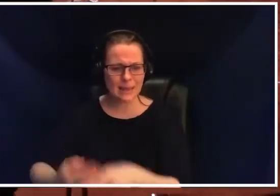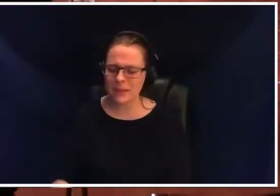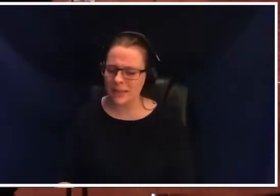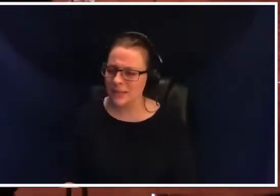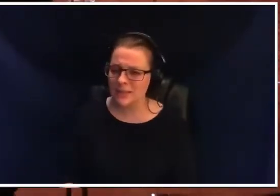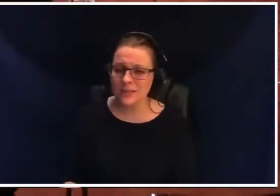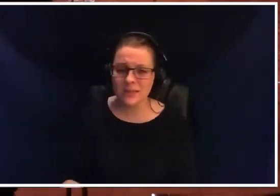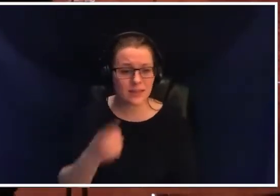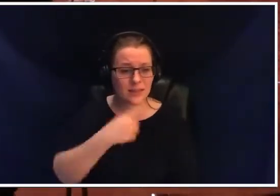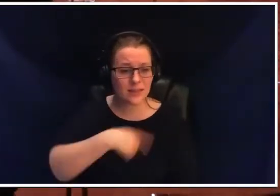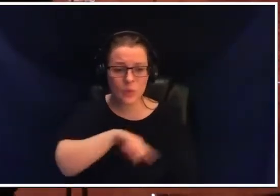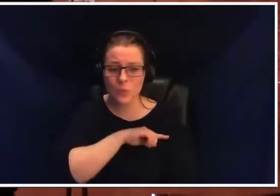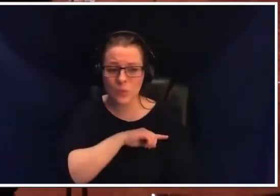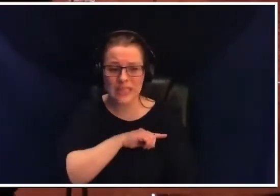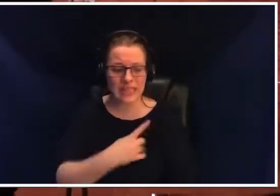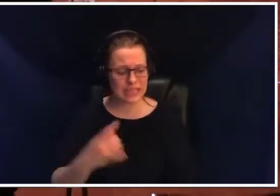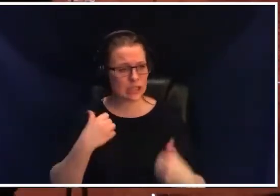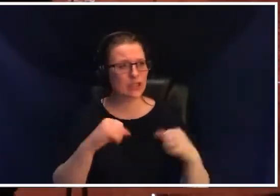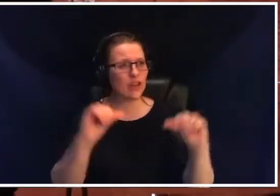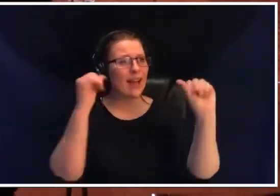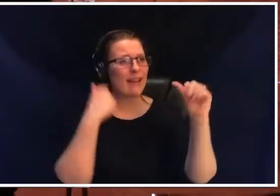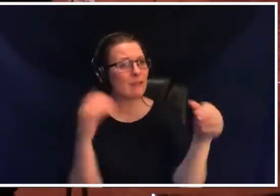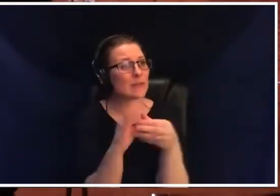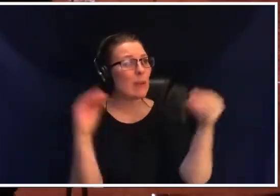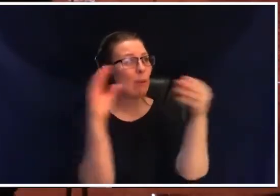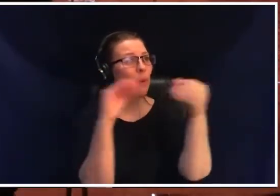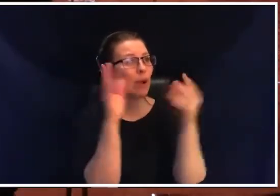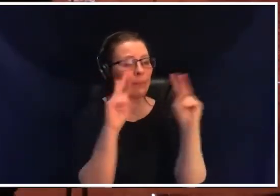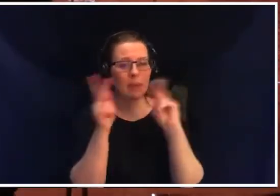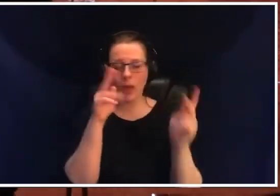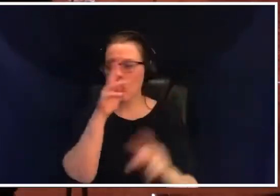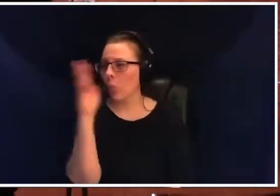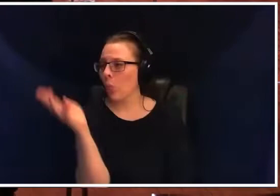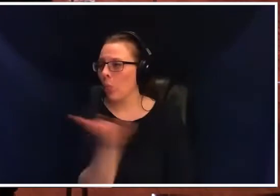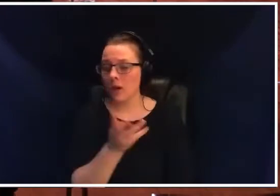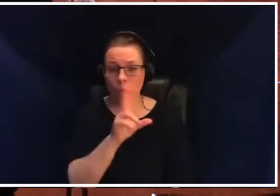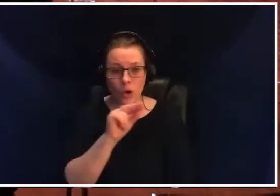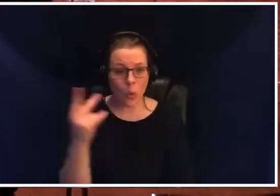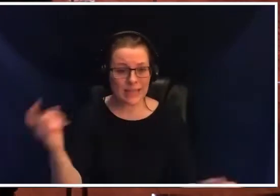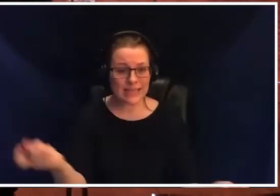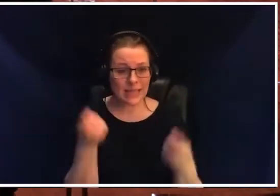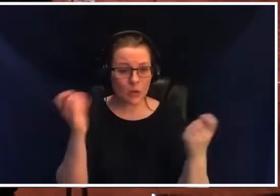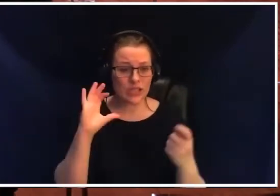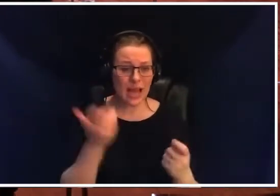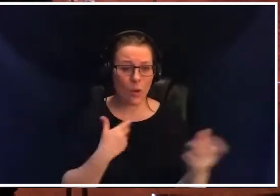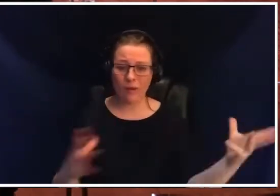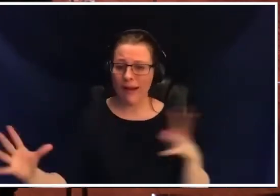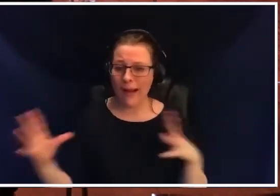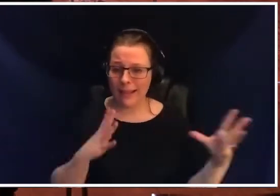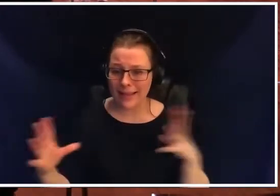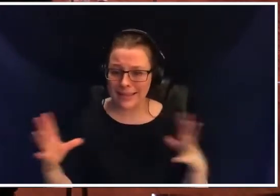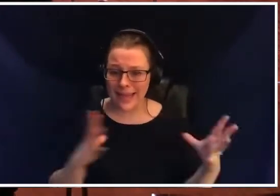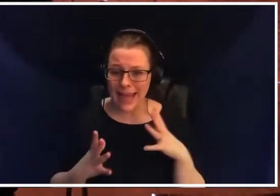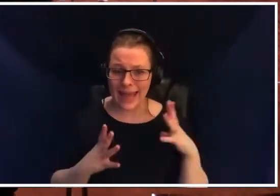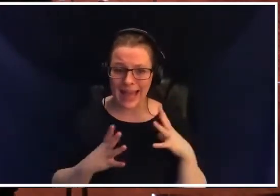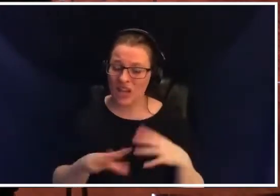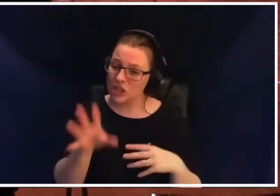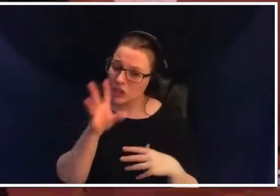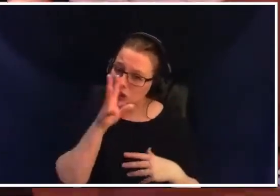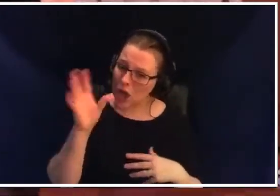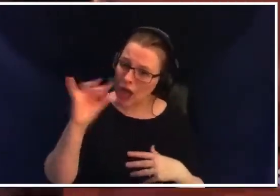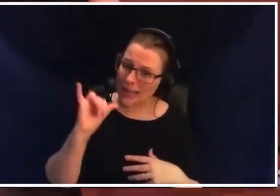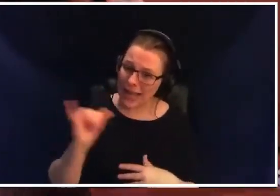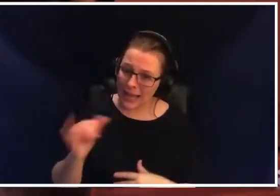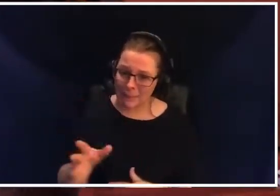Hardly anyone celebrates our one holiday! Flock like a pirate day!